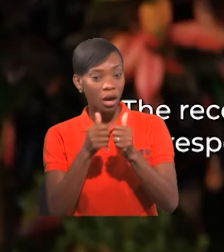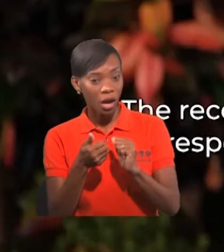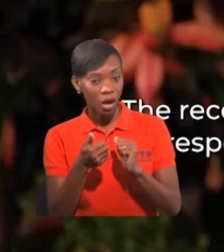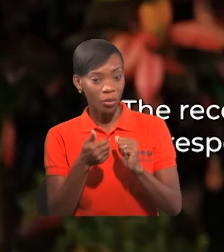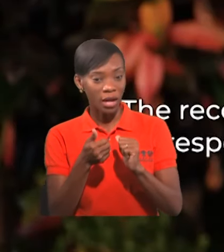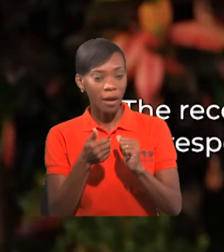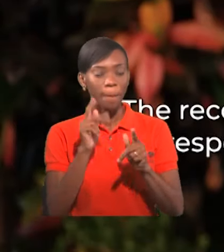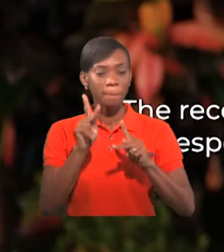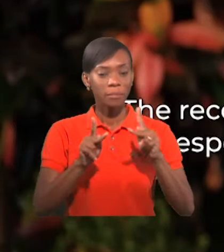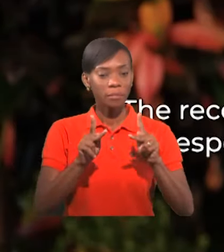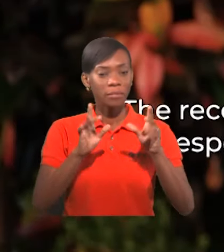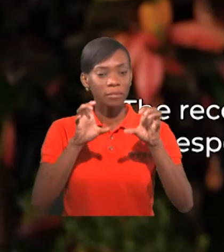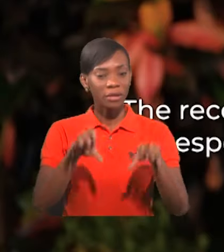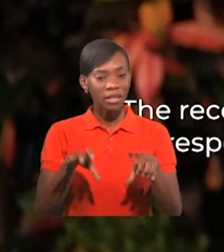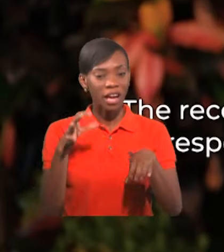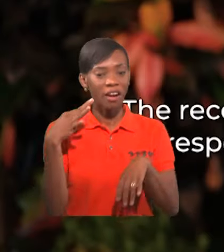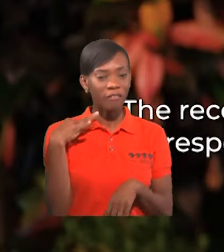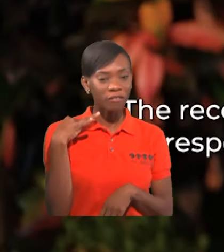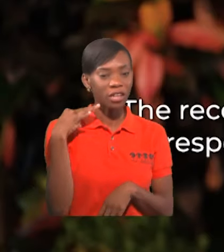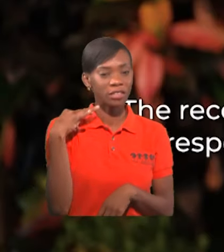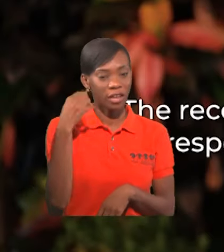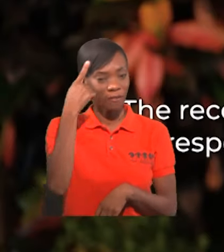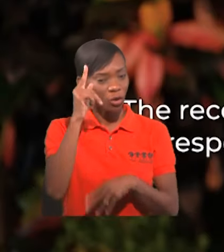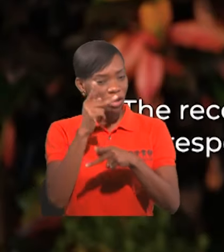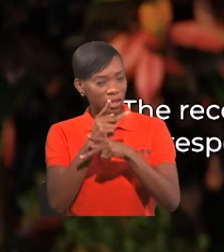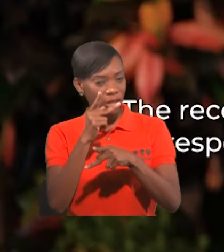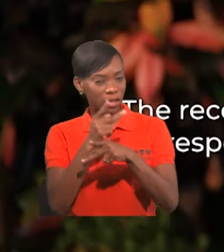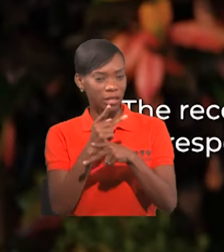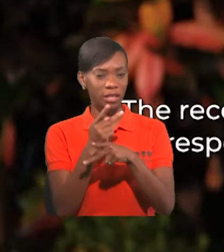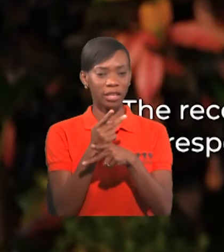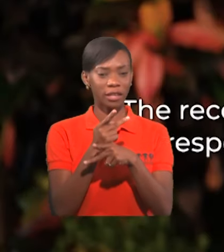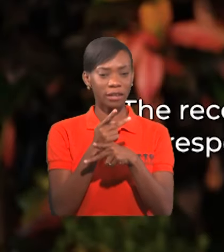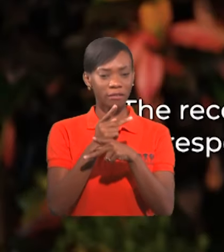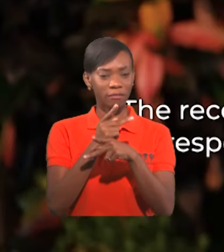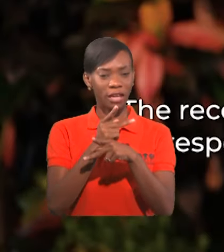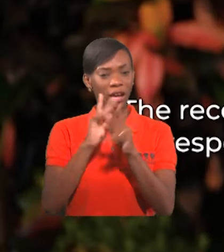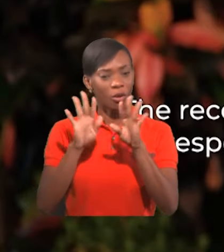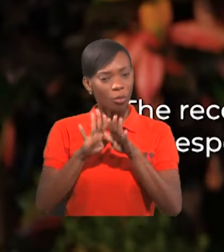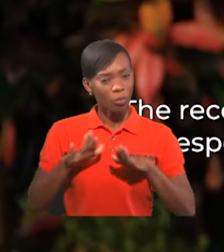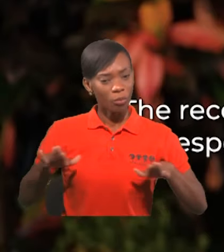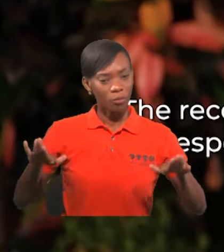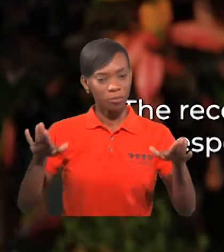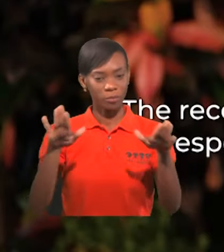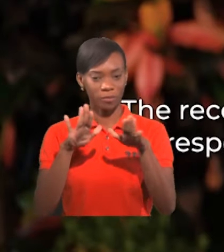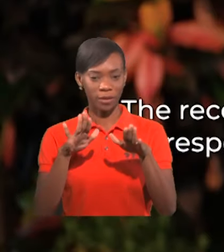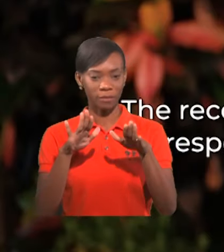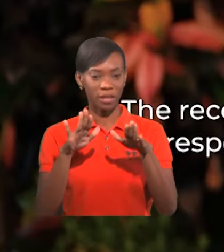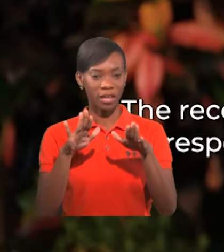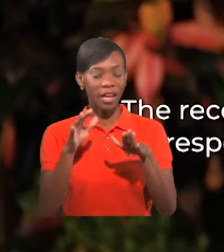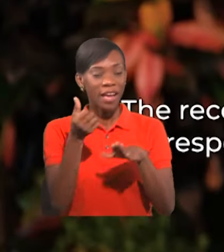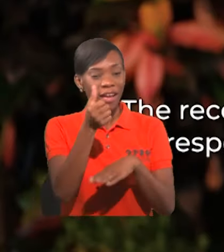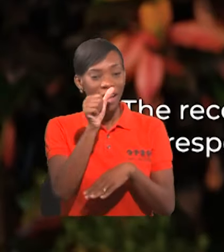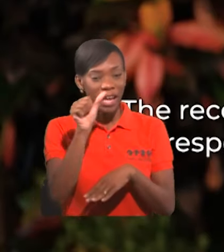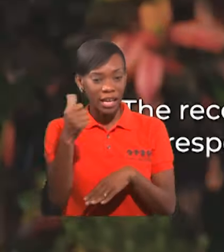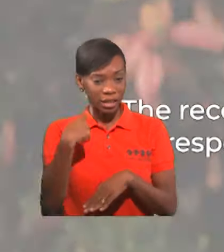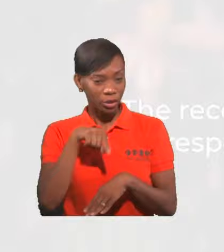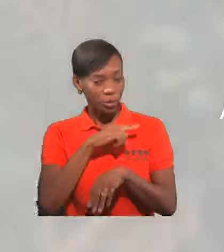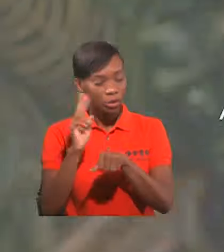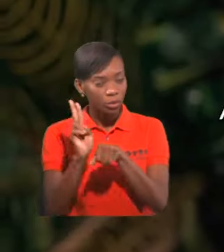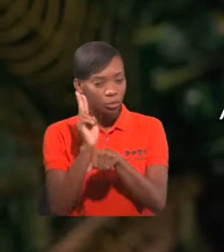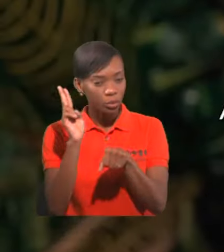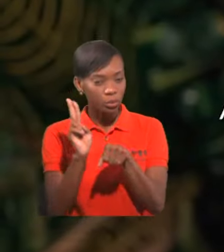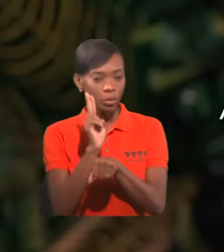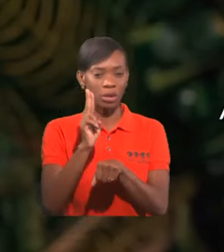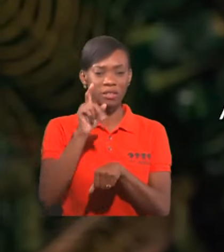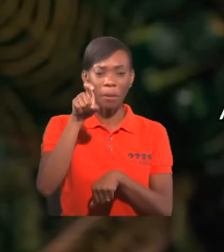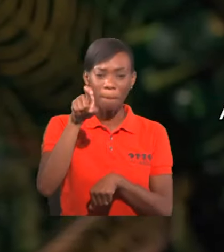volunteering opportunities on the environment. The recognition that every resource we consume must be used responsibly lies